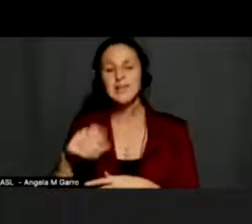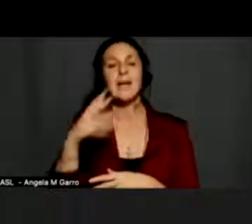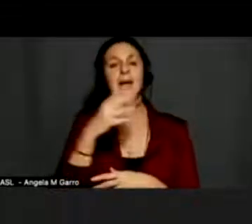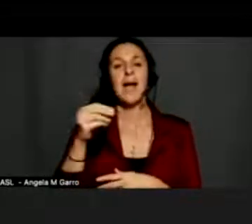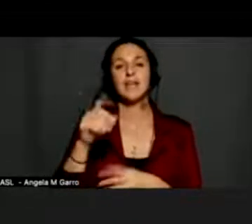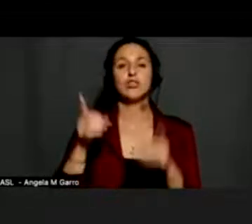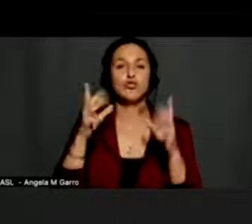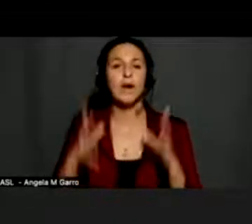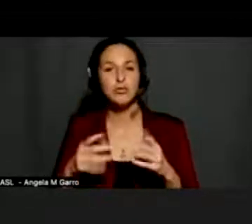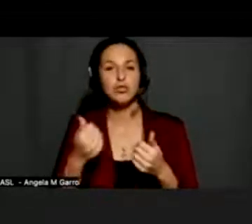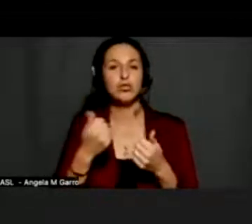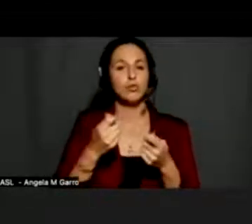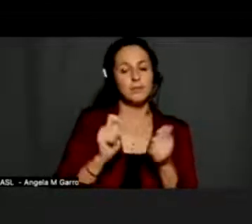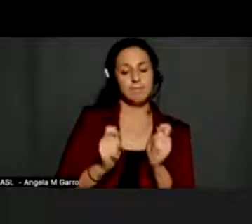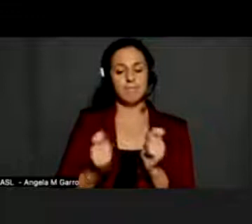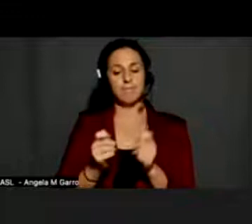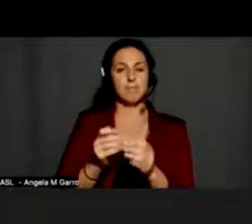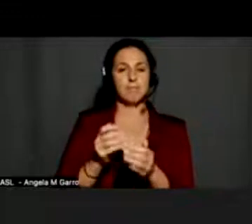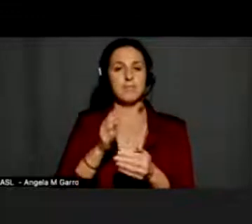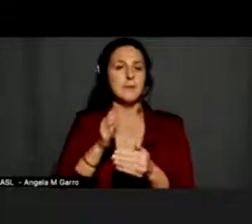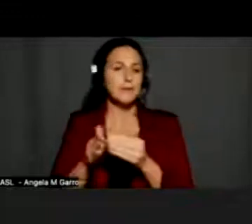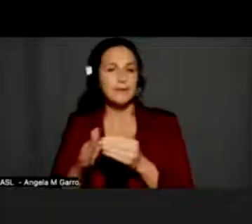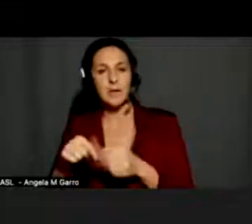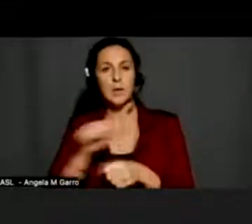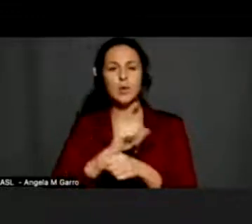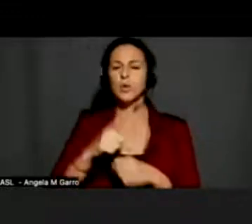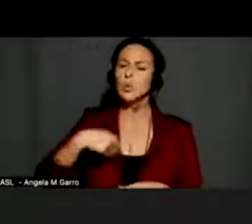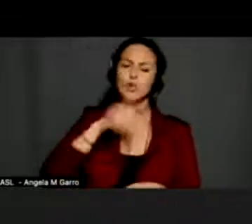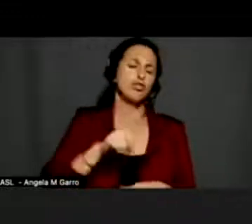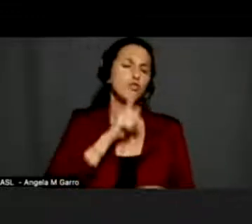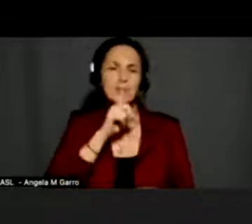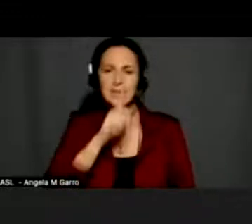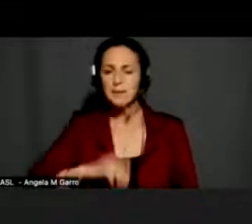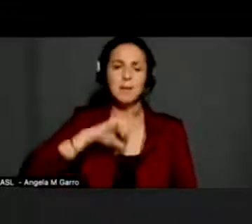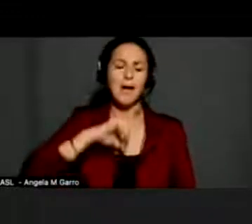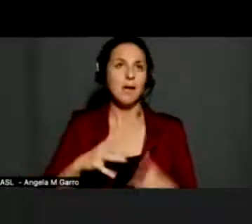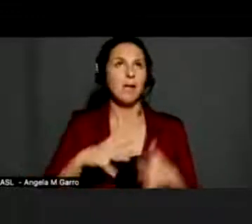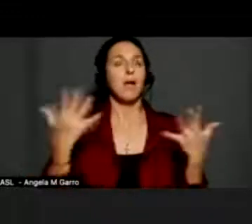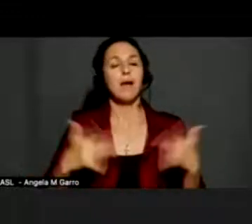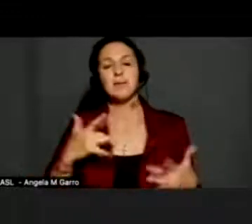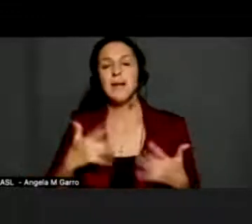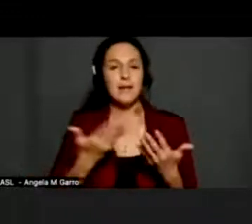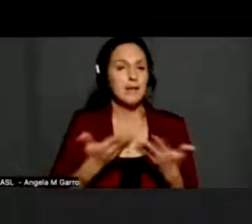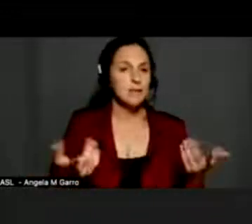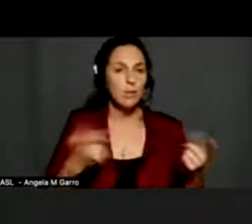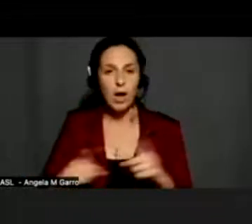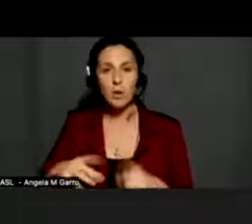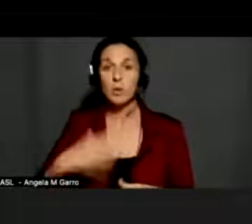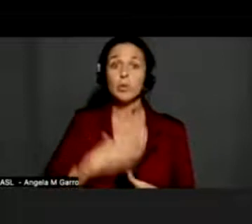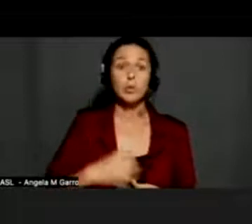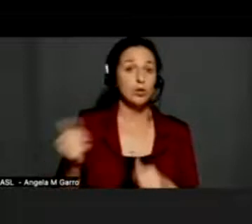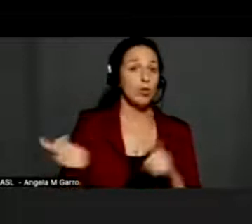kind of fine tune the work a little bit. So I think we should all be proud. Lots of exciting things going on. And we wish everybody a good